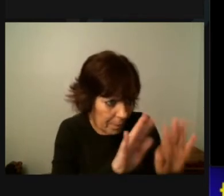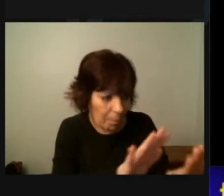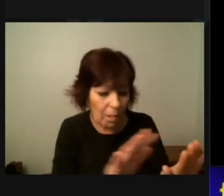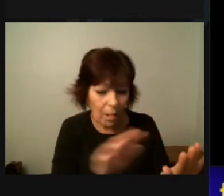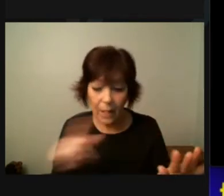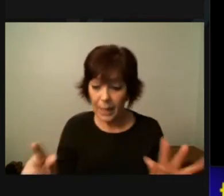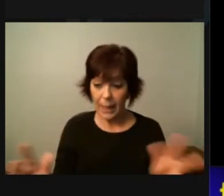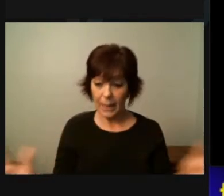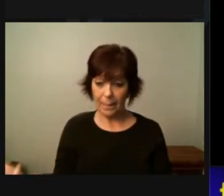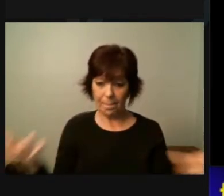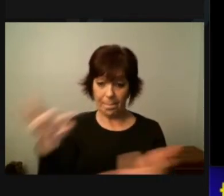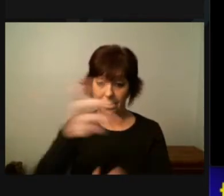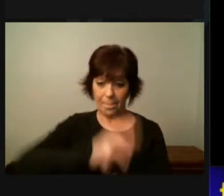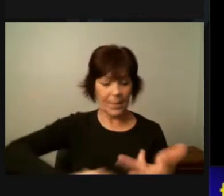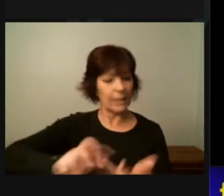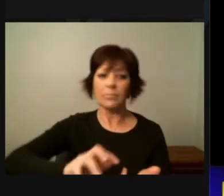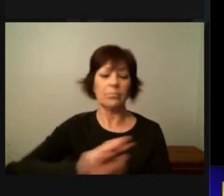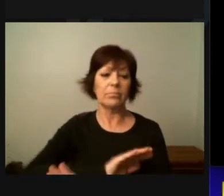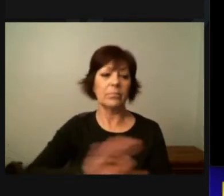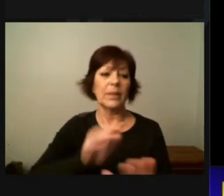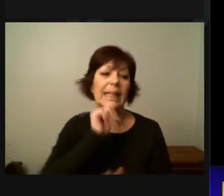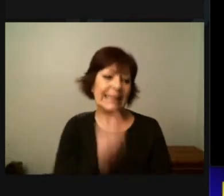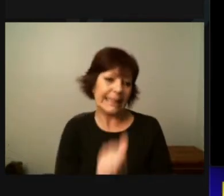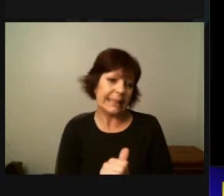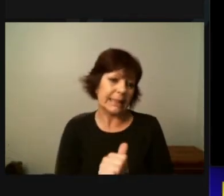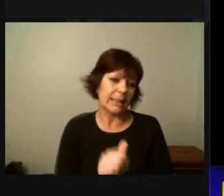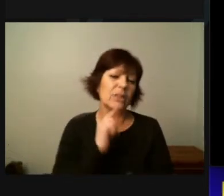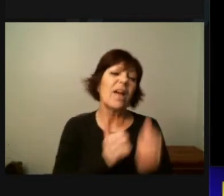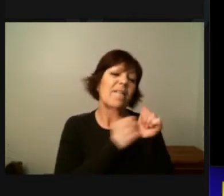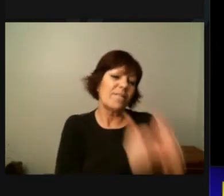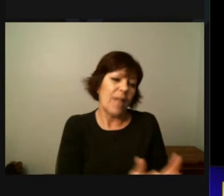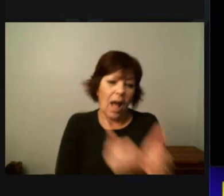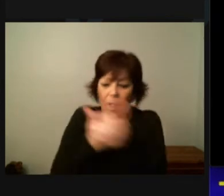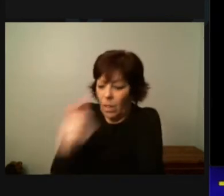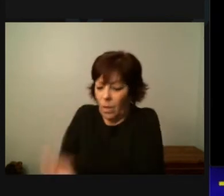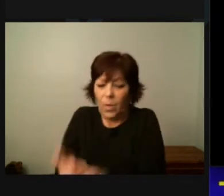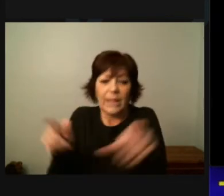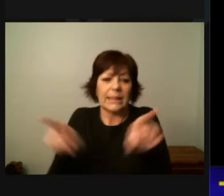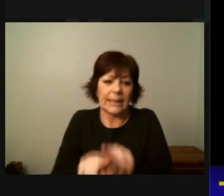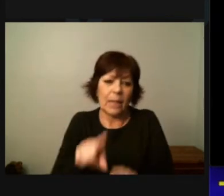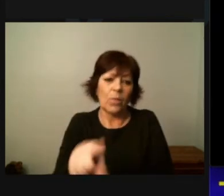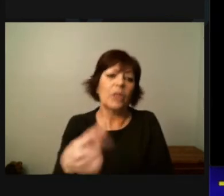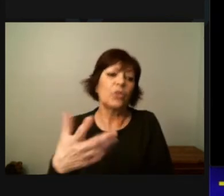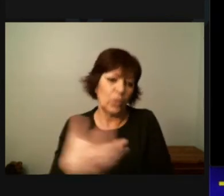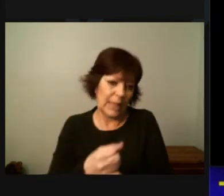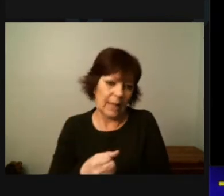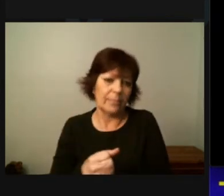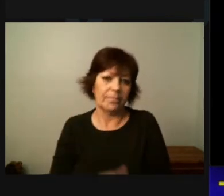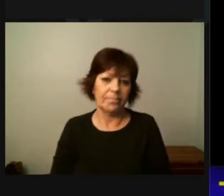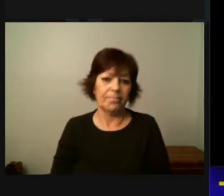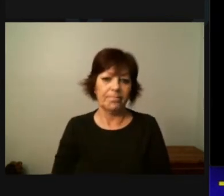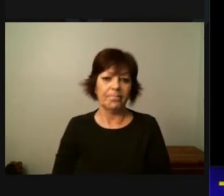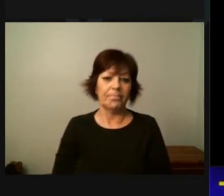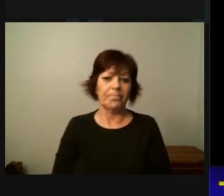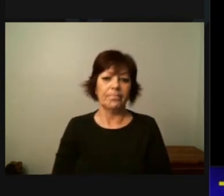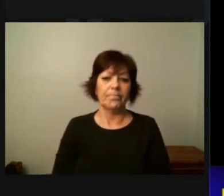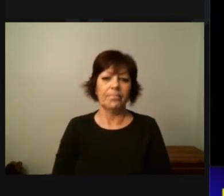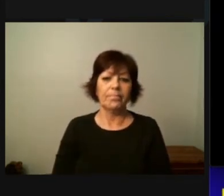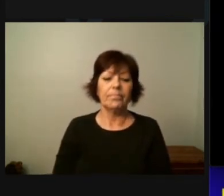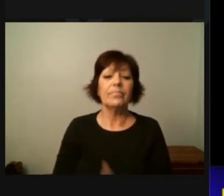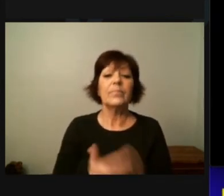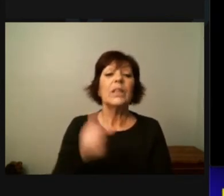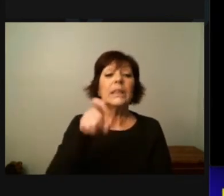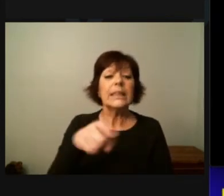mixed trial in there. So you need to stick with the same vaccine for both doses. And you need to